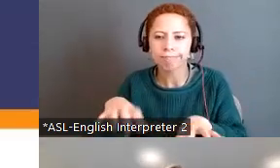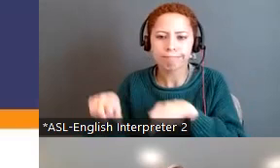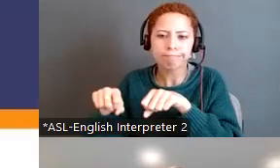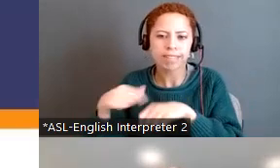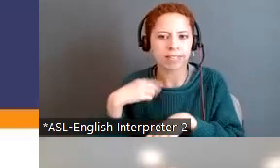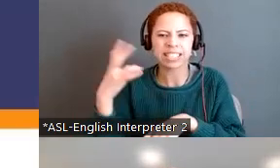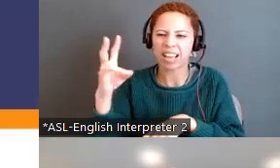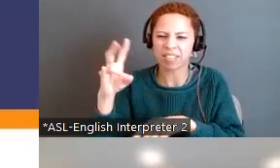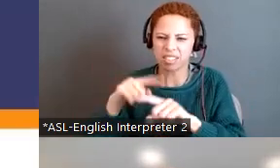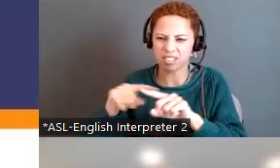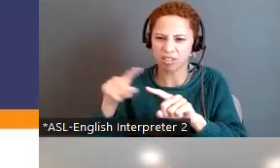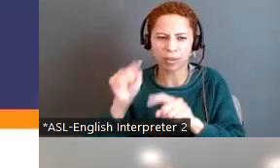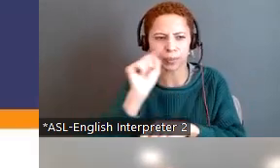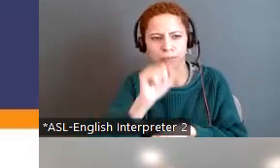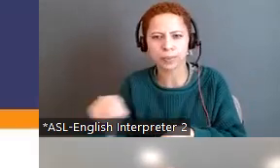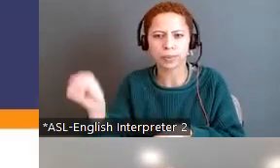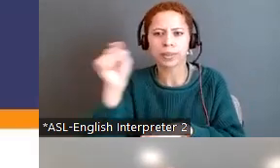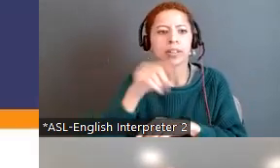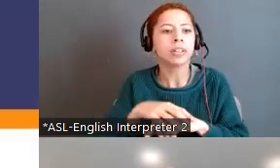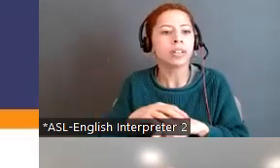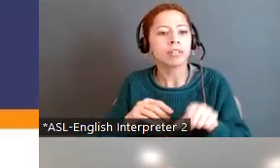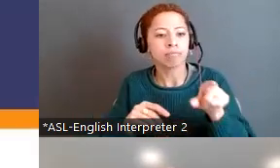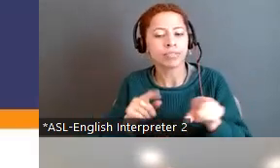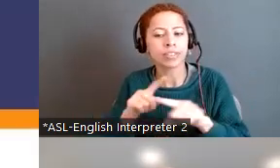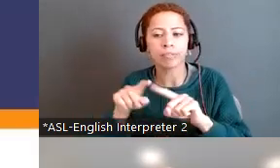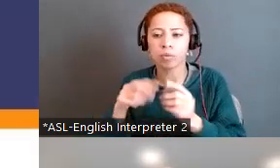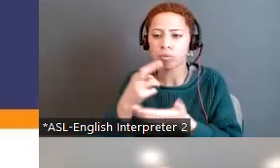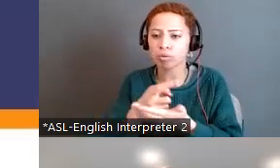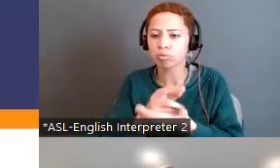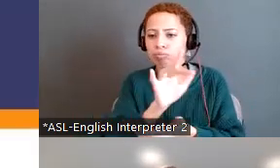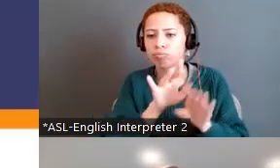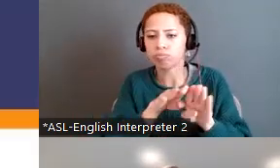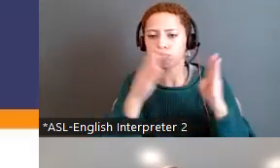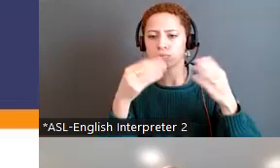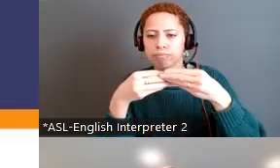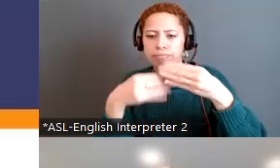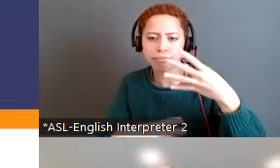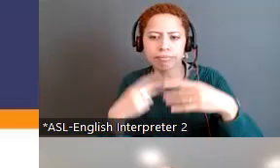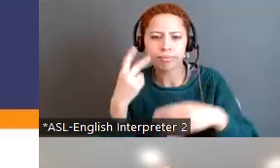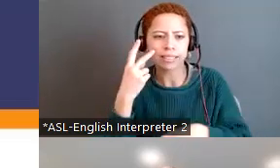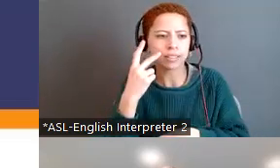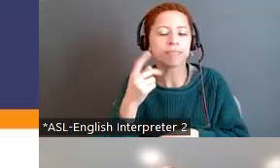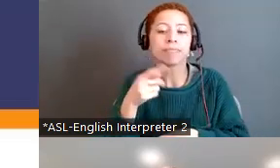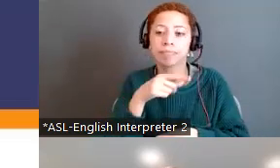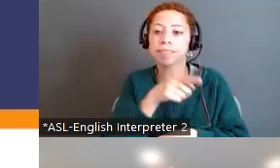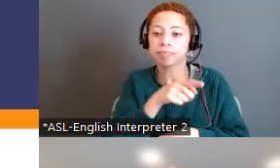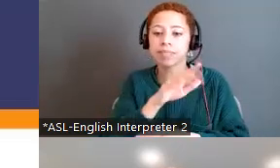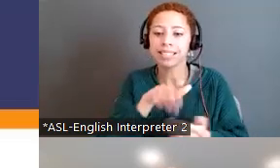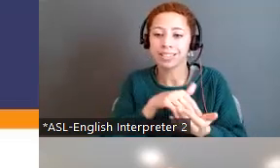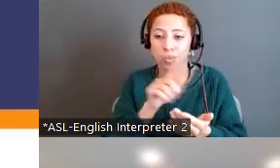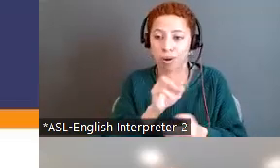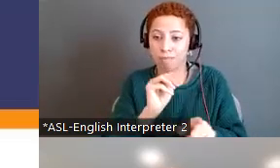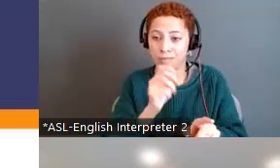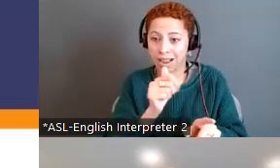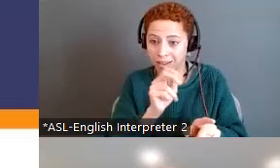clinics. These are the links or the resources that you can find for the center that Megan works for, as well